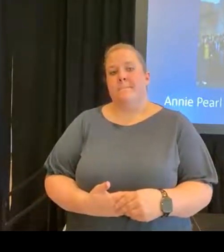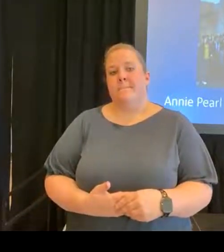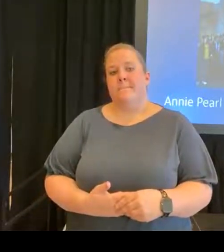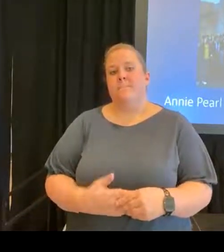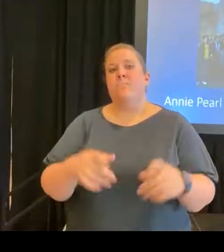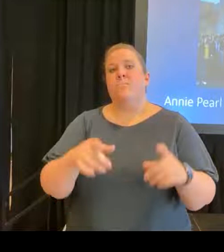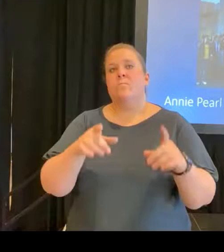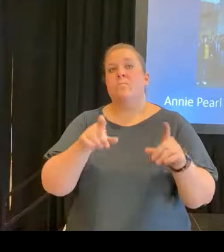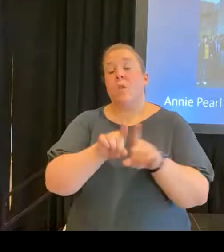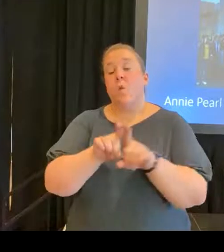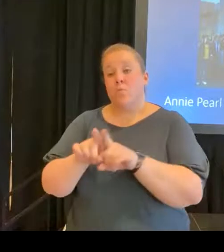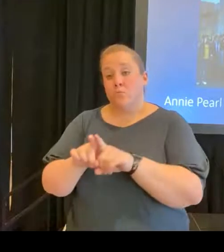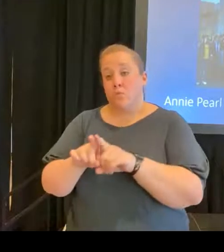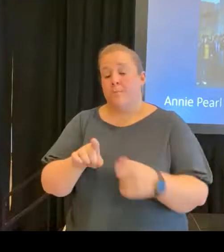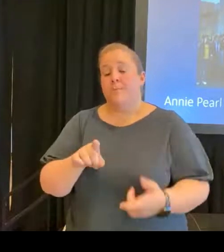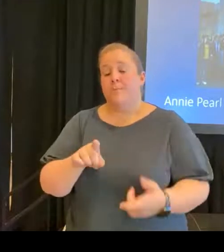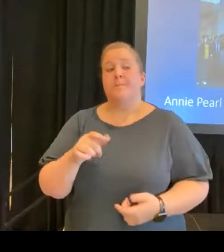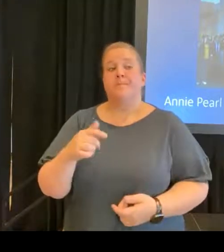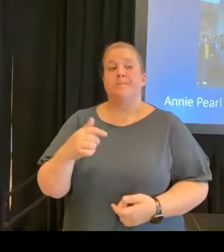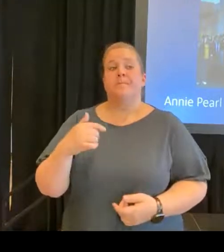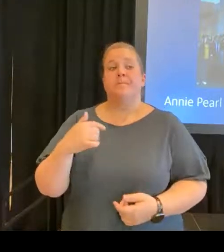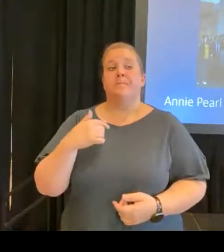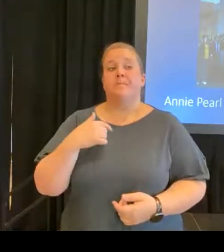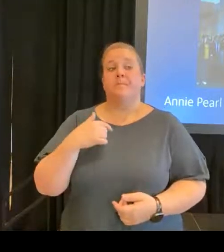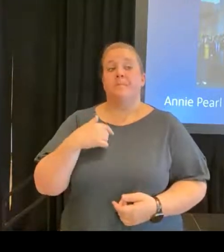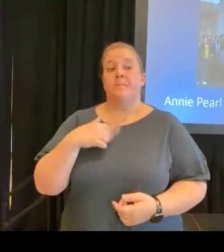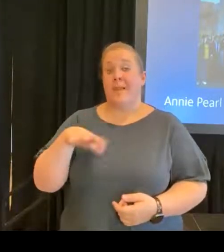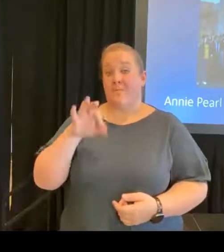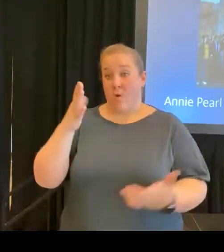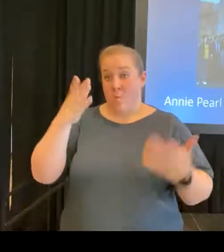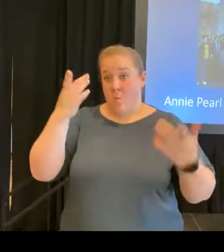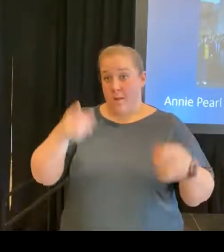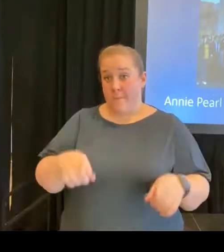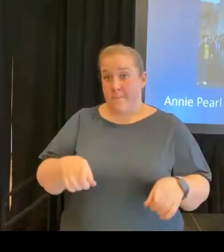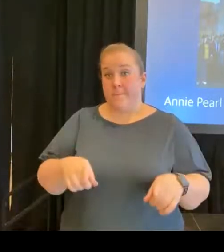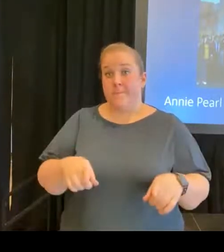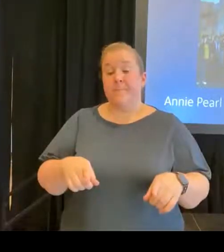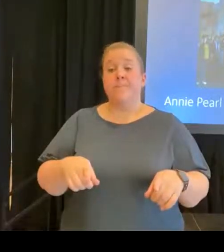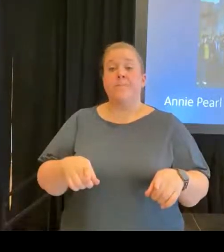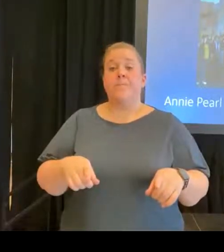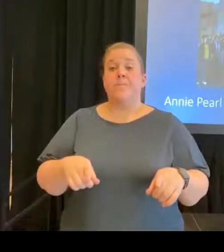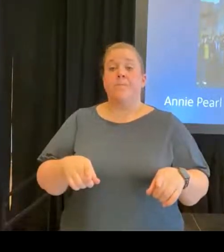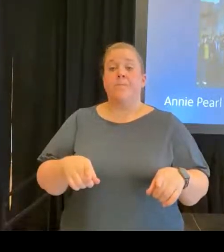found out that what happened is